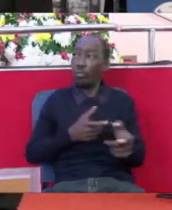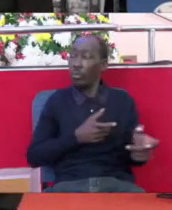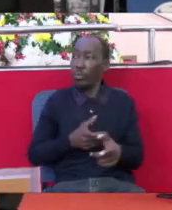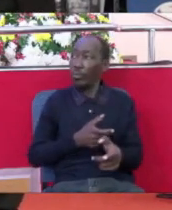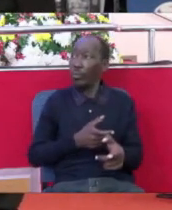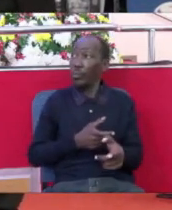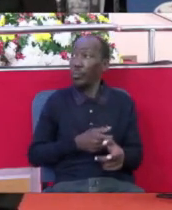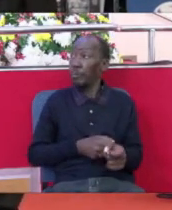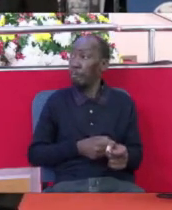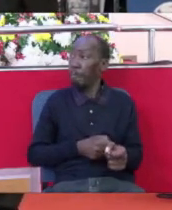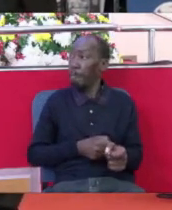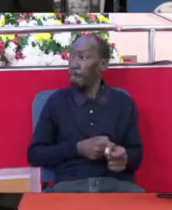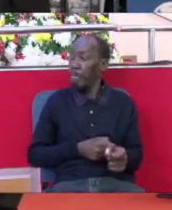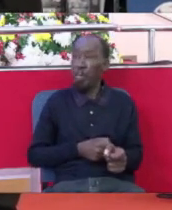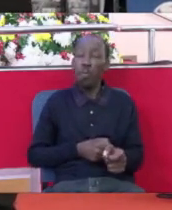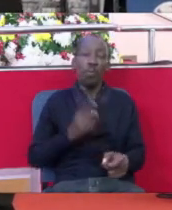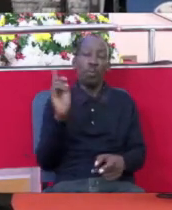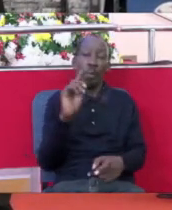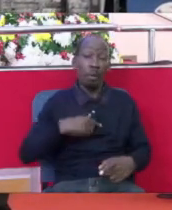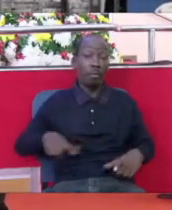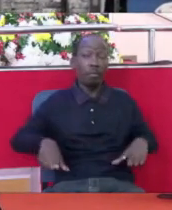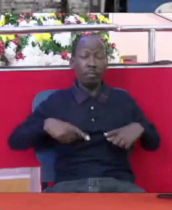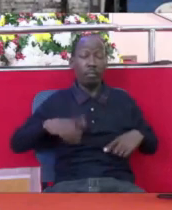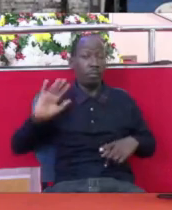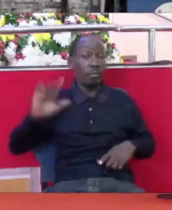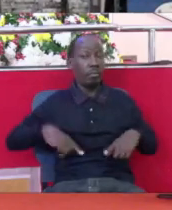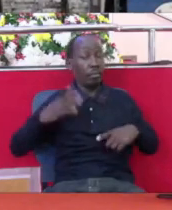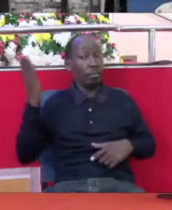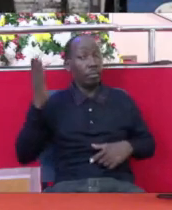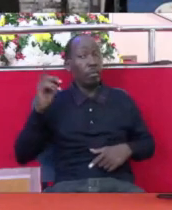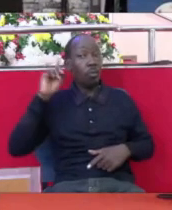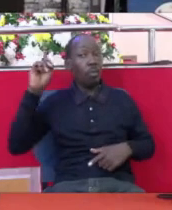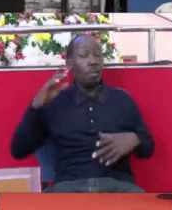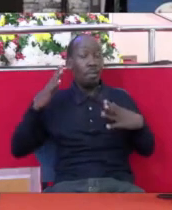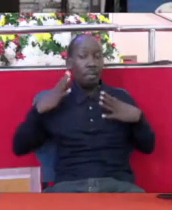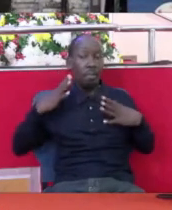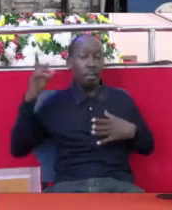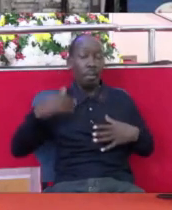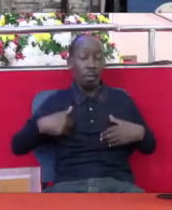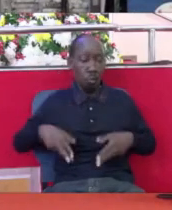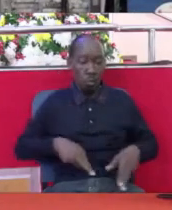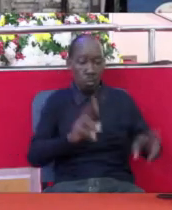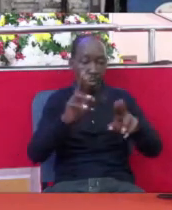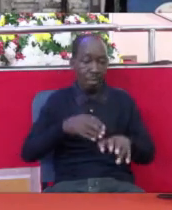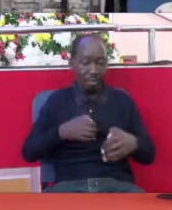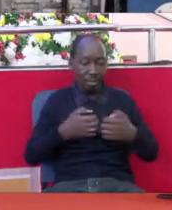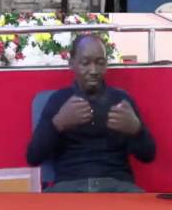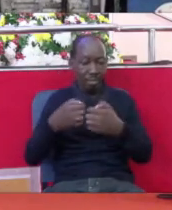battles. Where I live, there was one side which had cabro, but on our side there was no